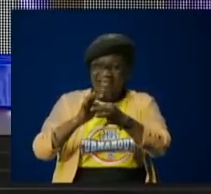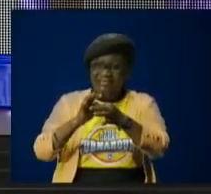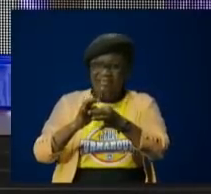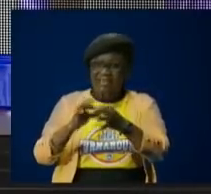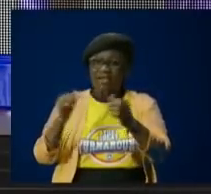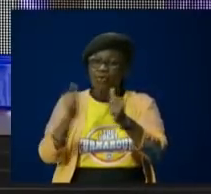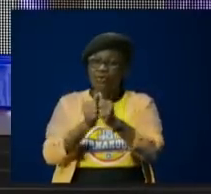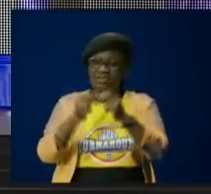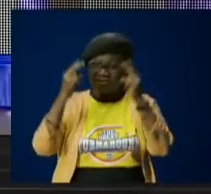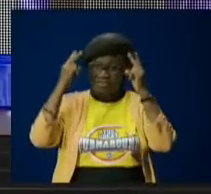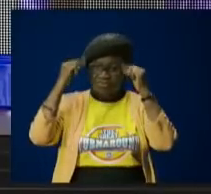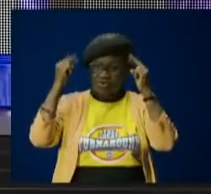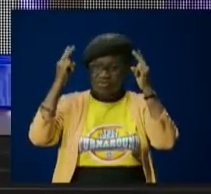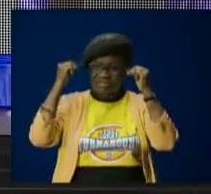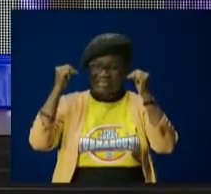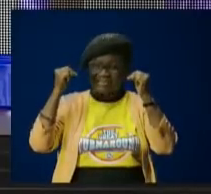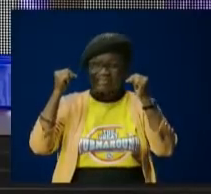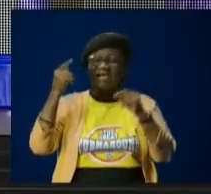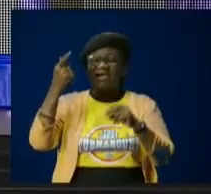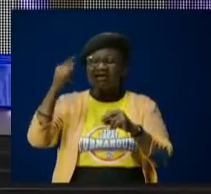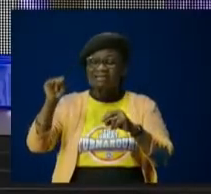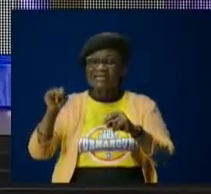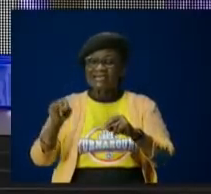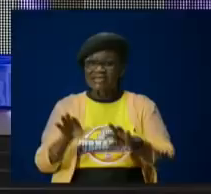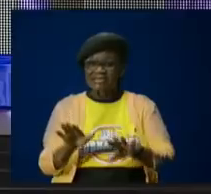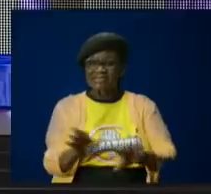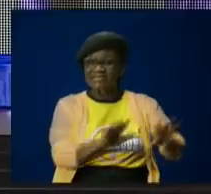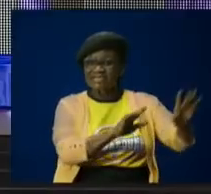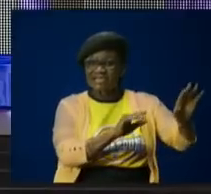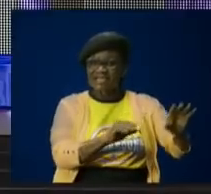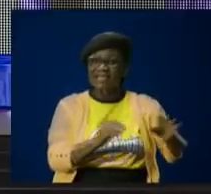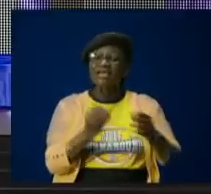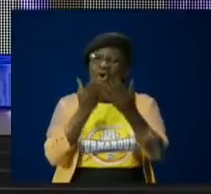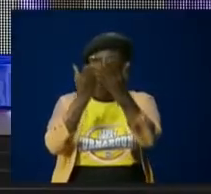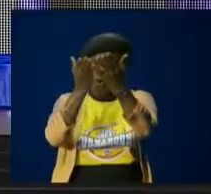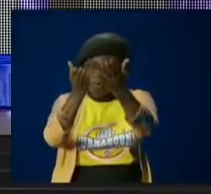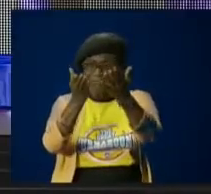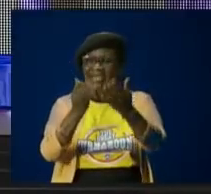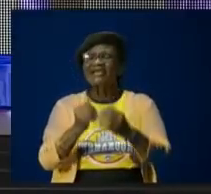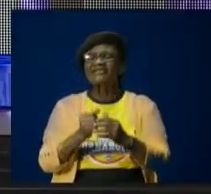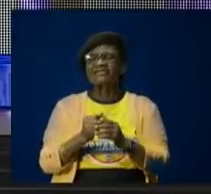with Moses. The sea obeyed.